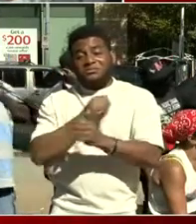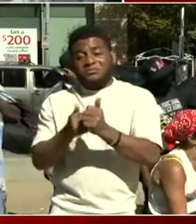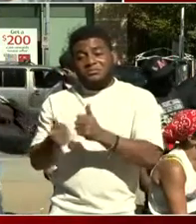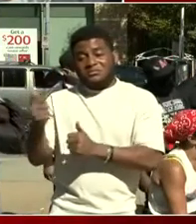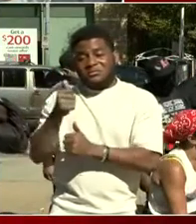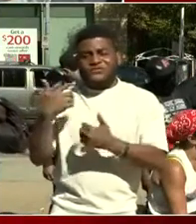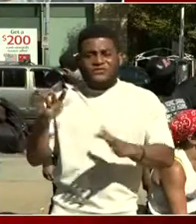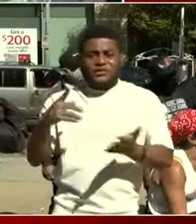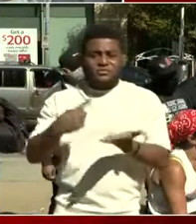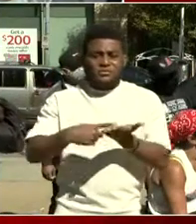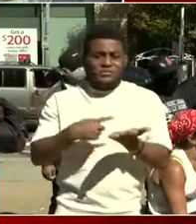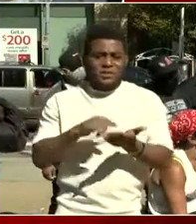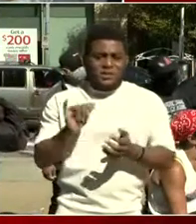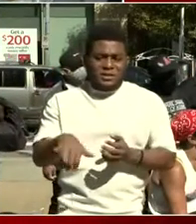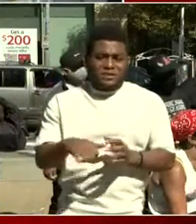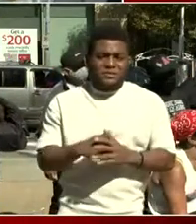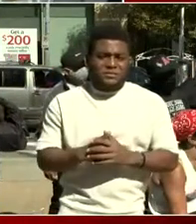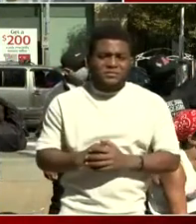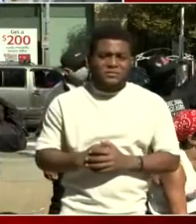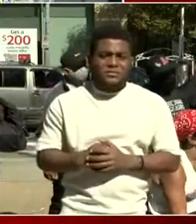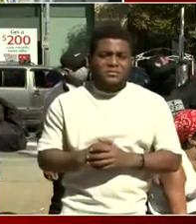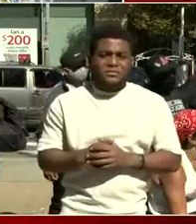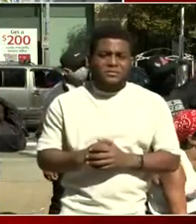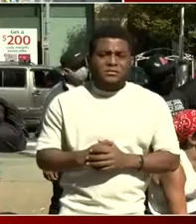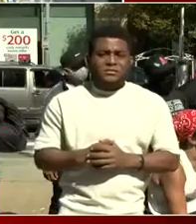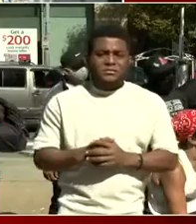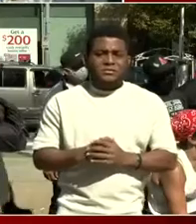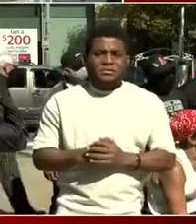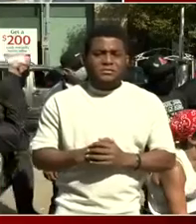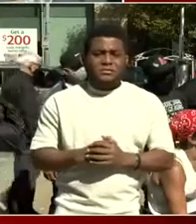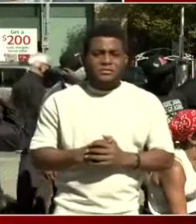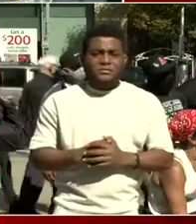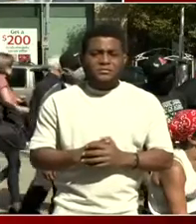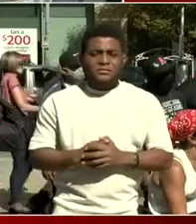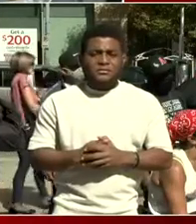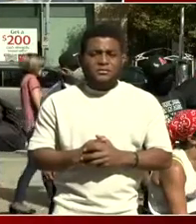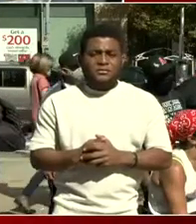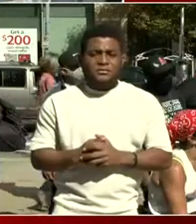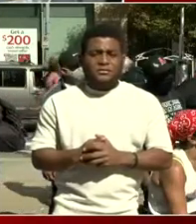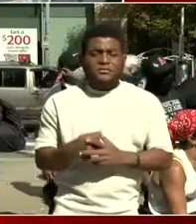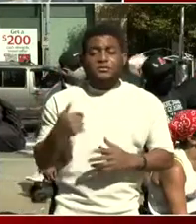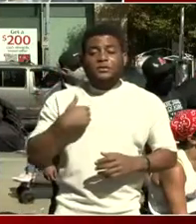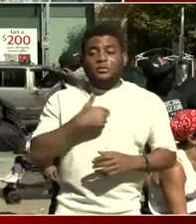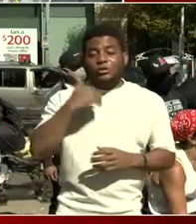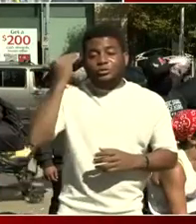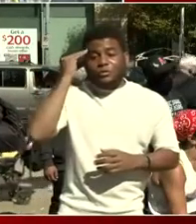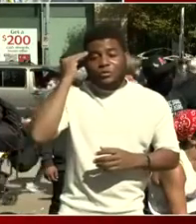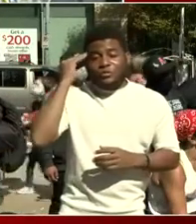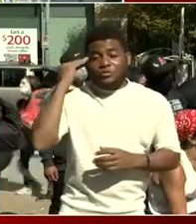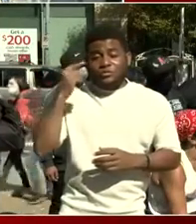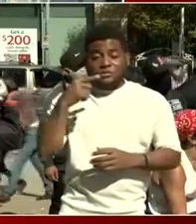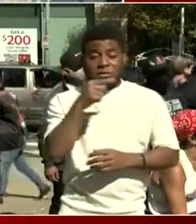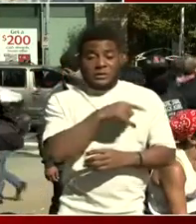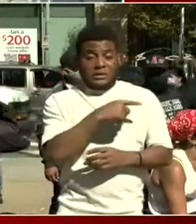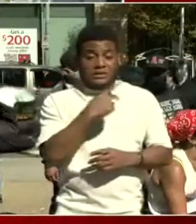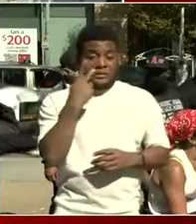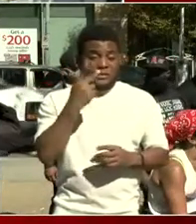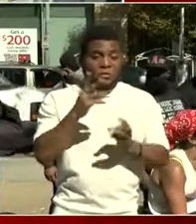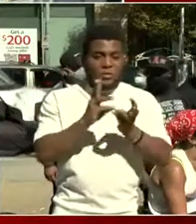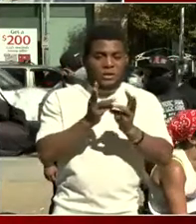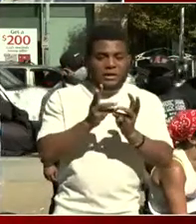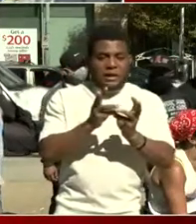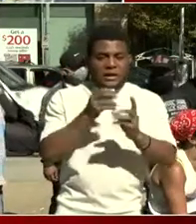unfortunately, I think, well, Chief, you would address kind of the seasonal nature of some of the crimes that we see pop up